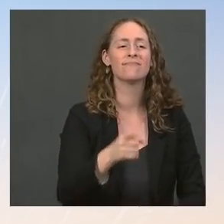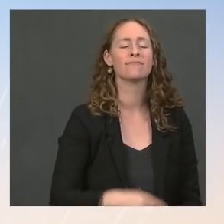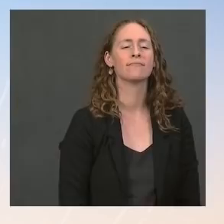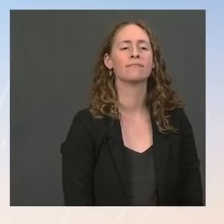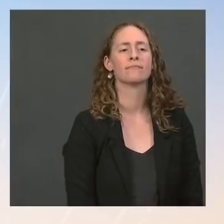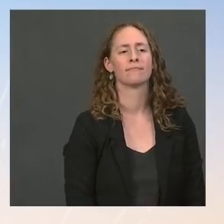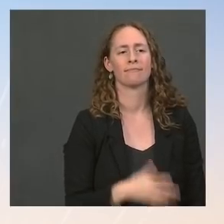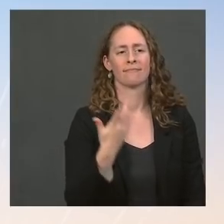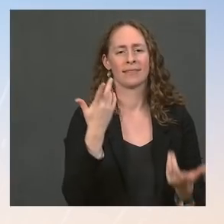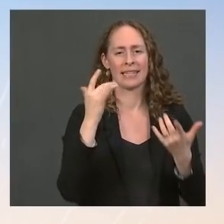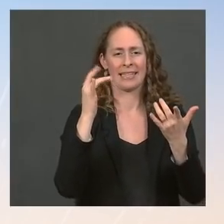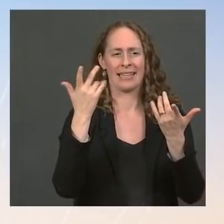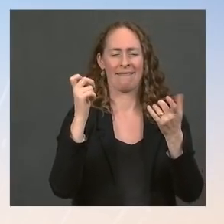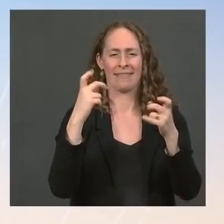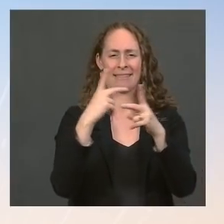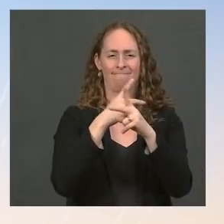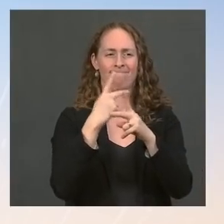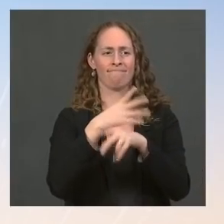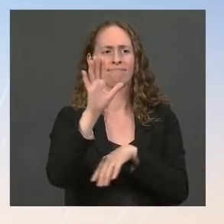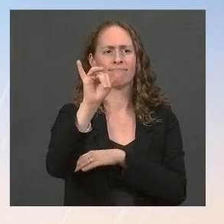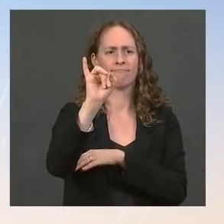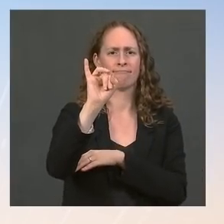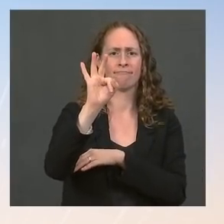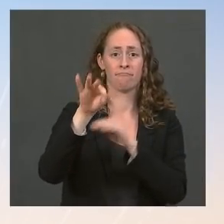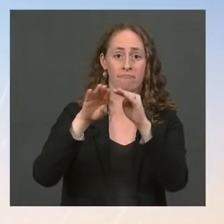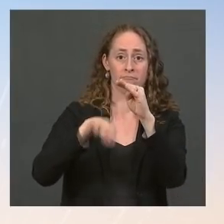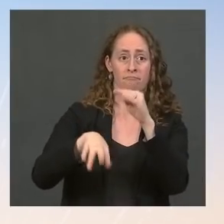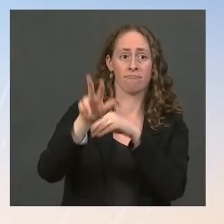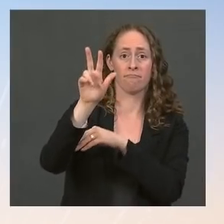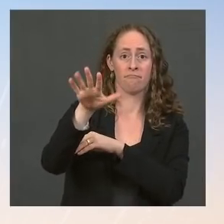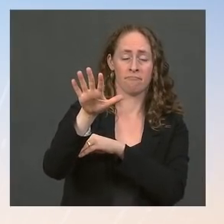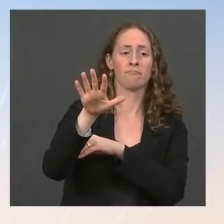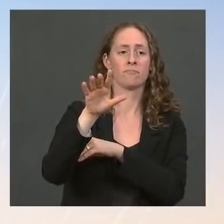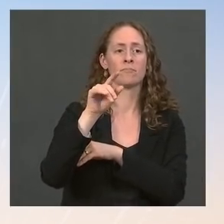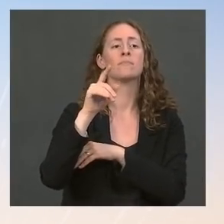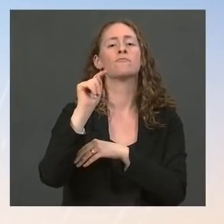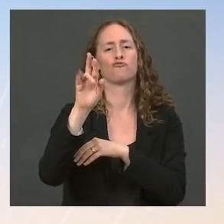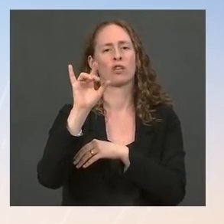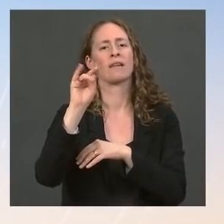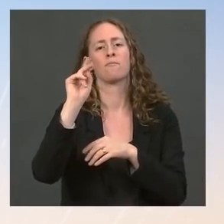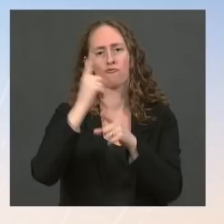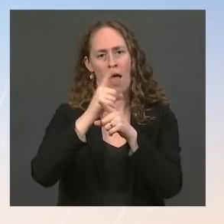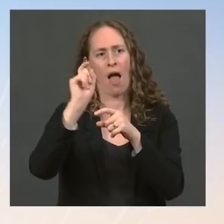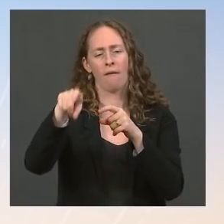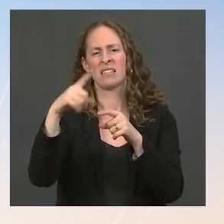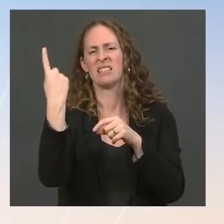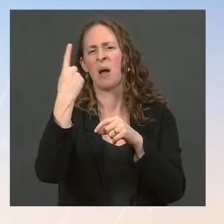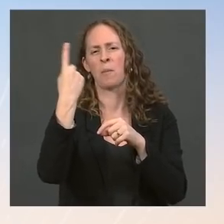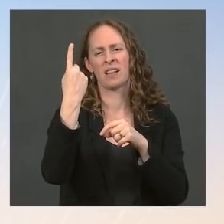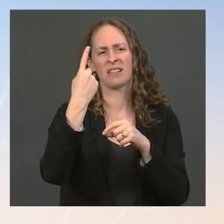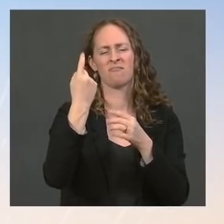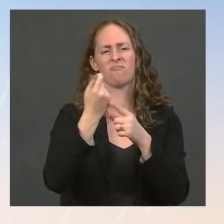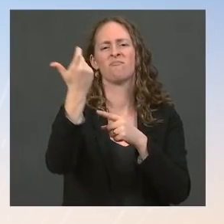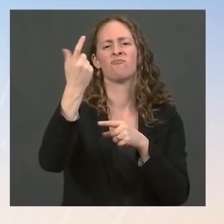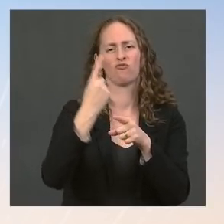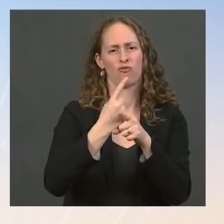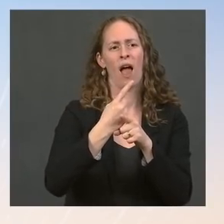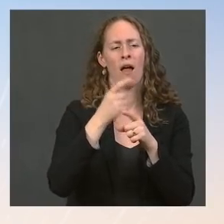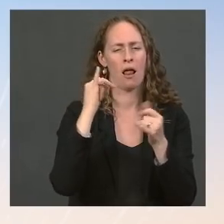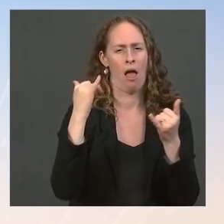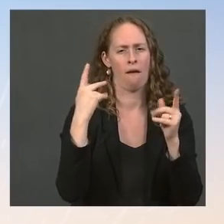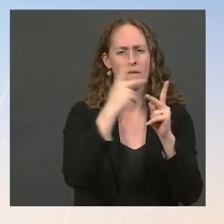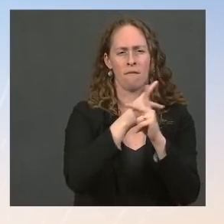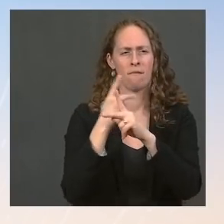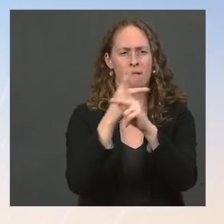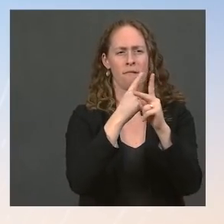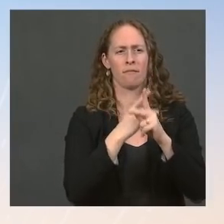should the number be lower than 3.5. And obviously, negotiating the number is part of what's happening at this point in time. But right now, they're also